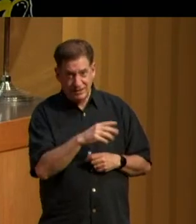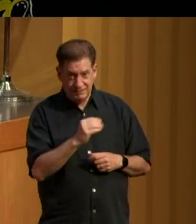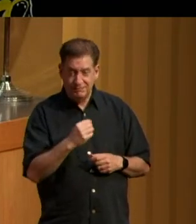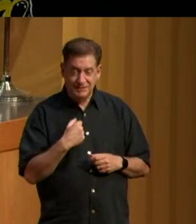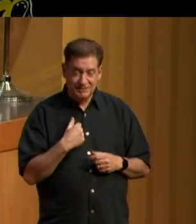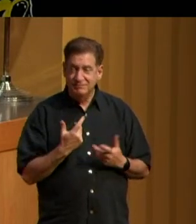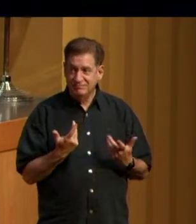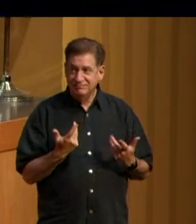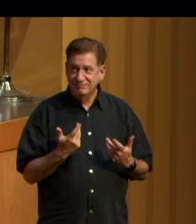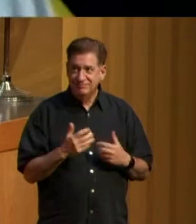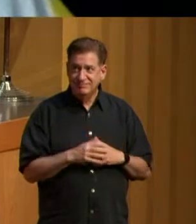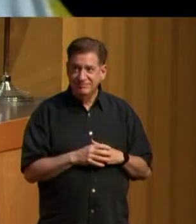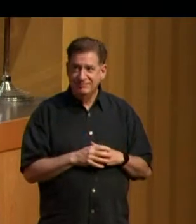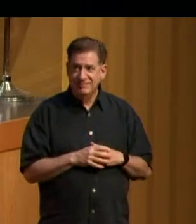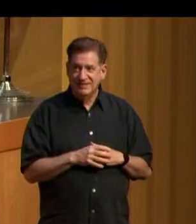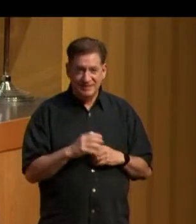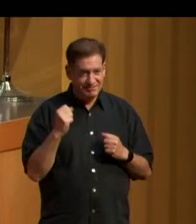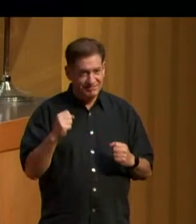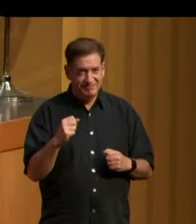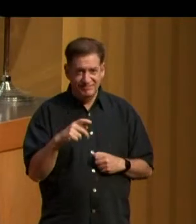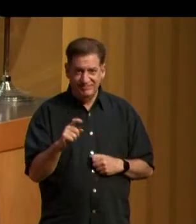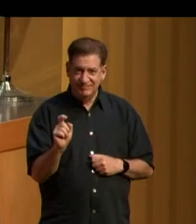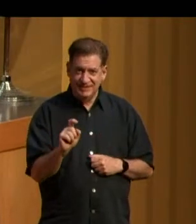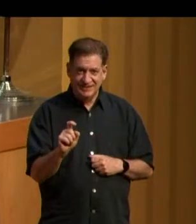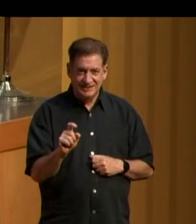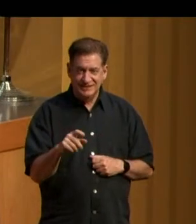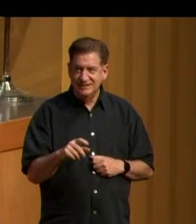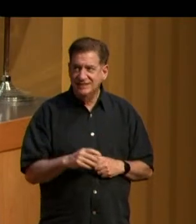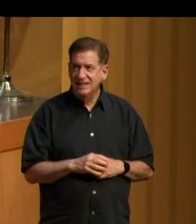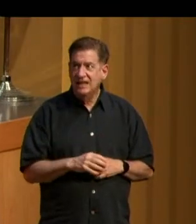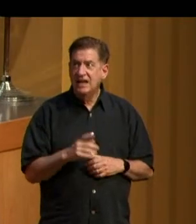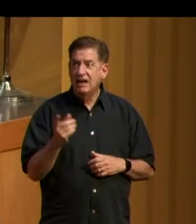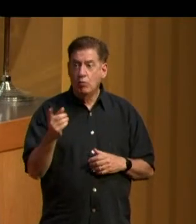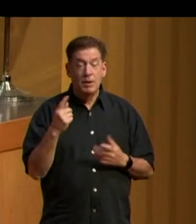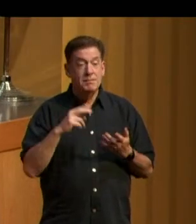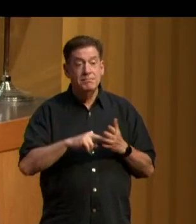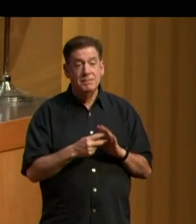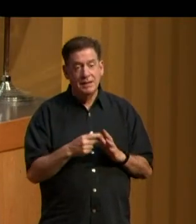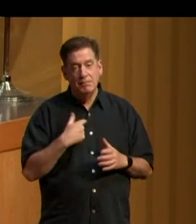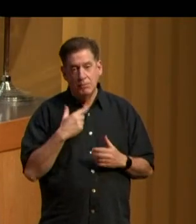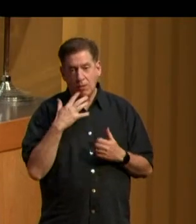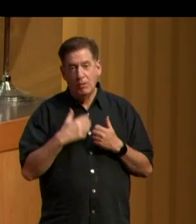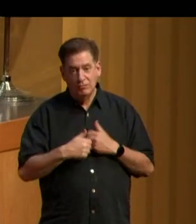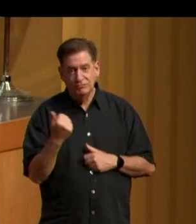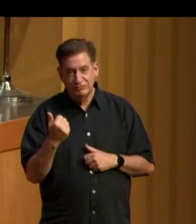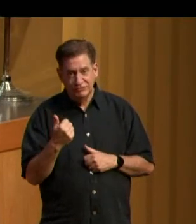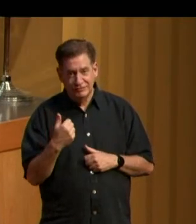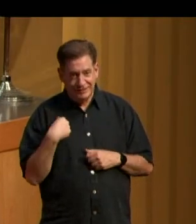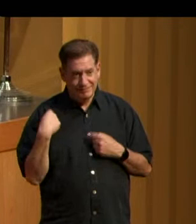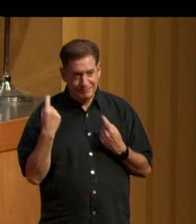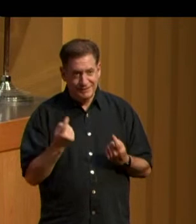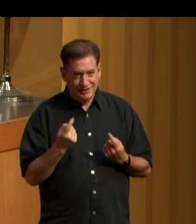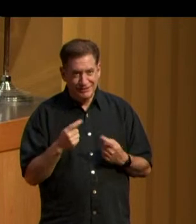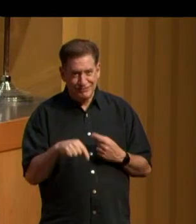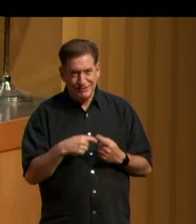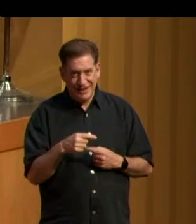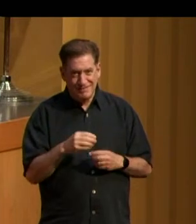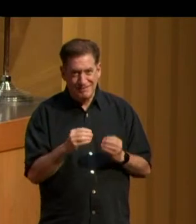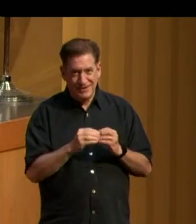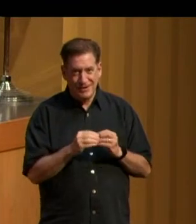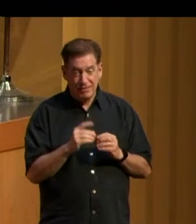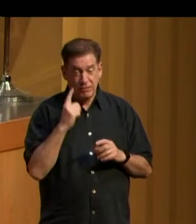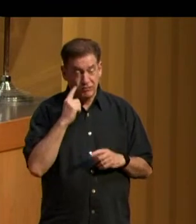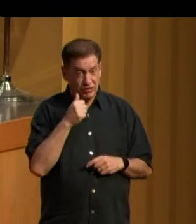and teammates. Well, for me, it just means I'm older and been around more. And for